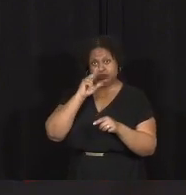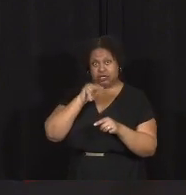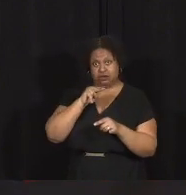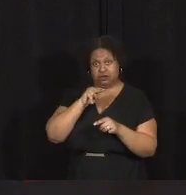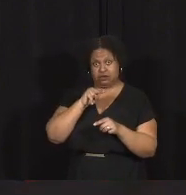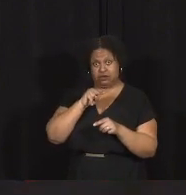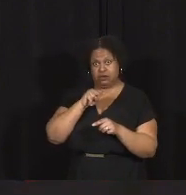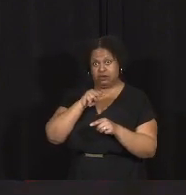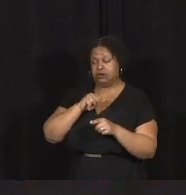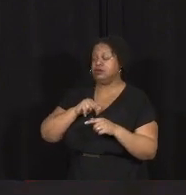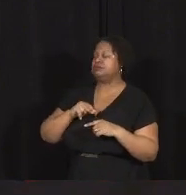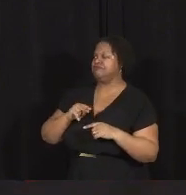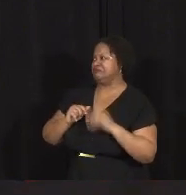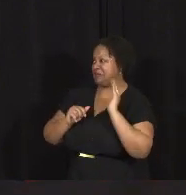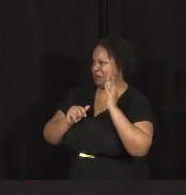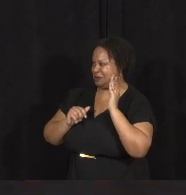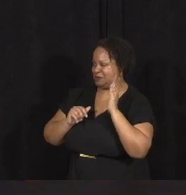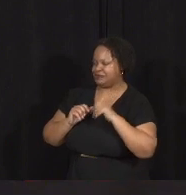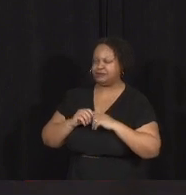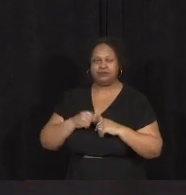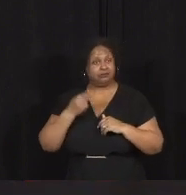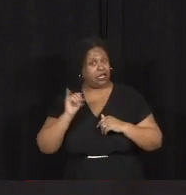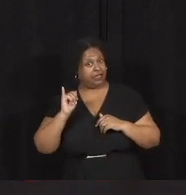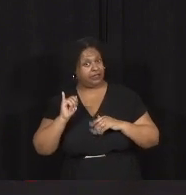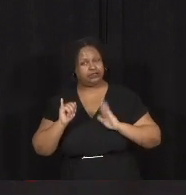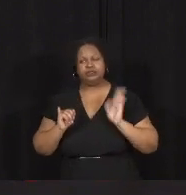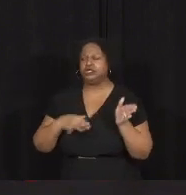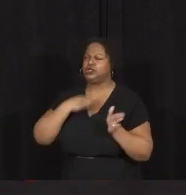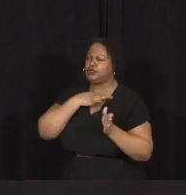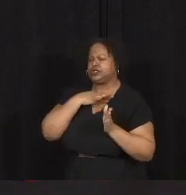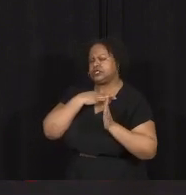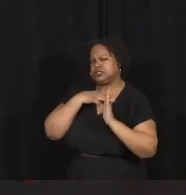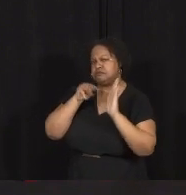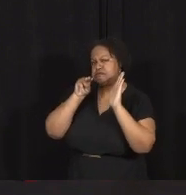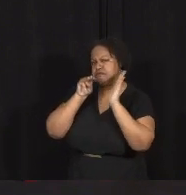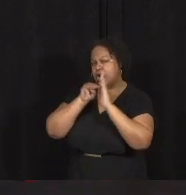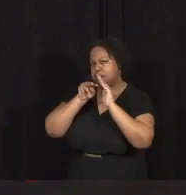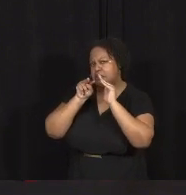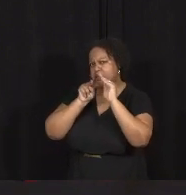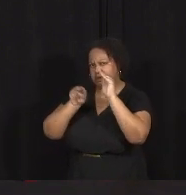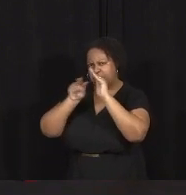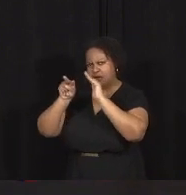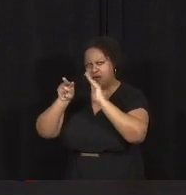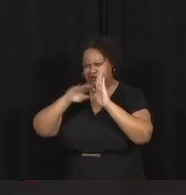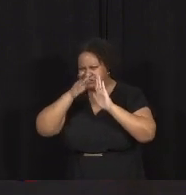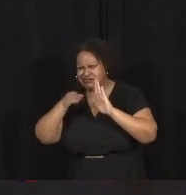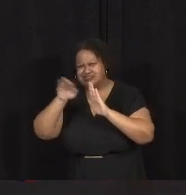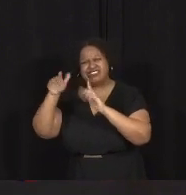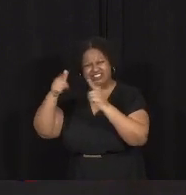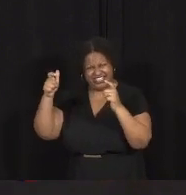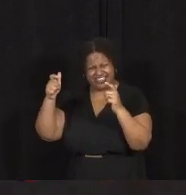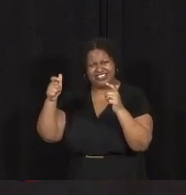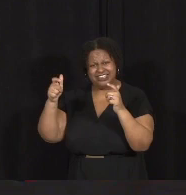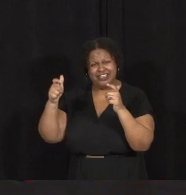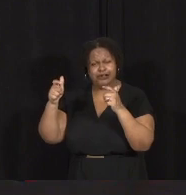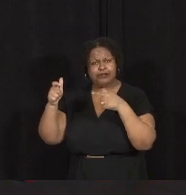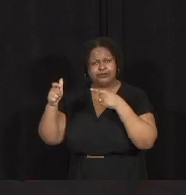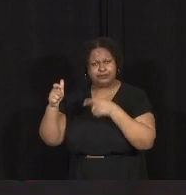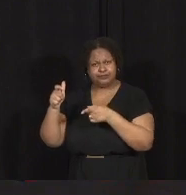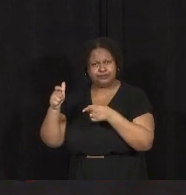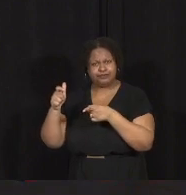modeling consider the general population donning some kind of mask?